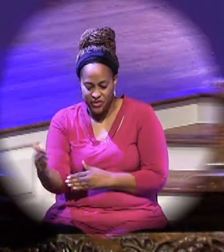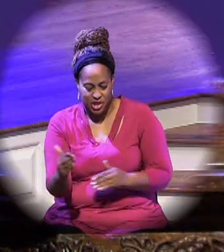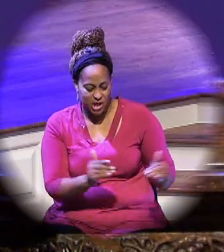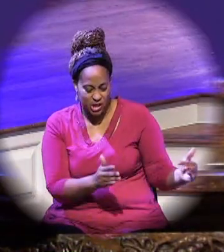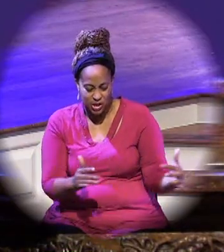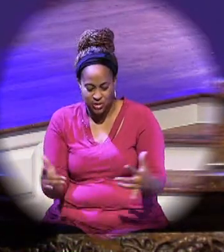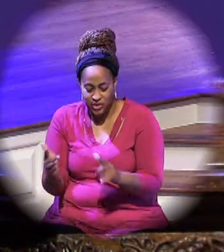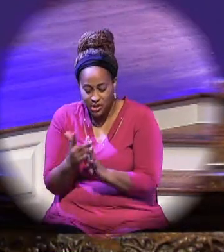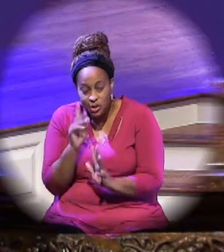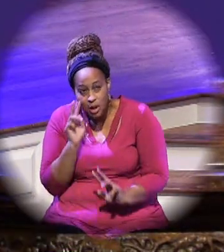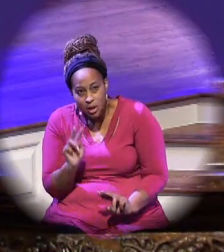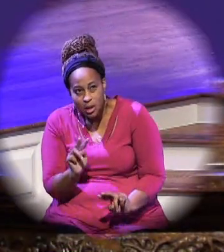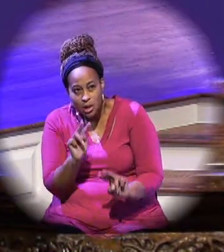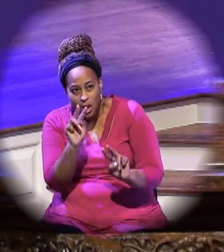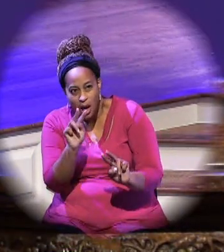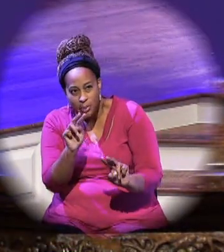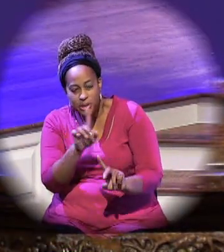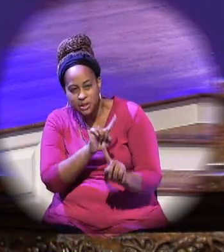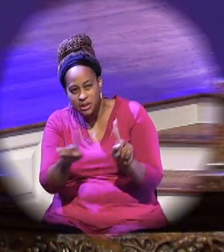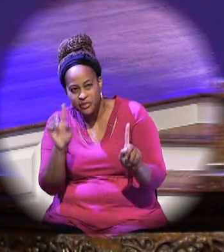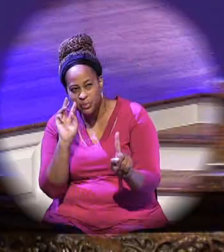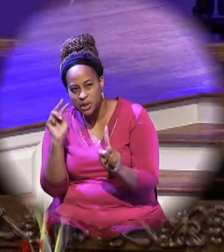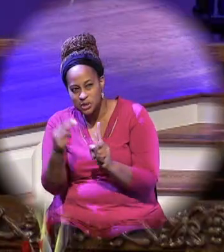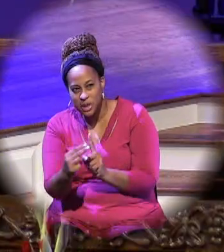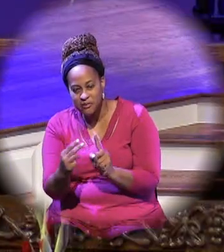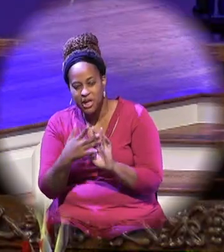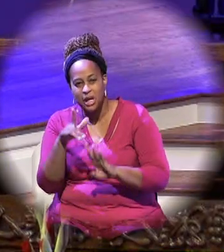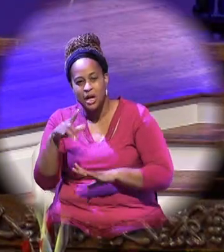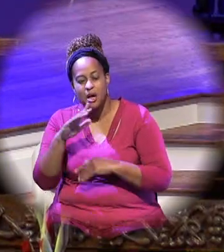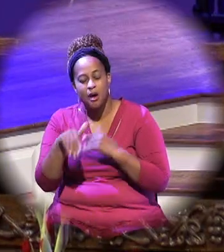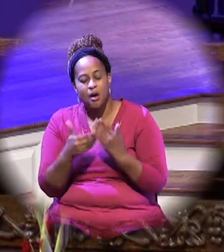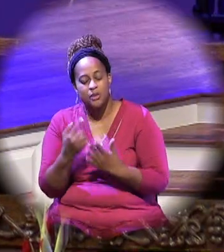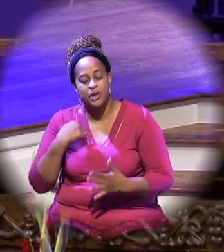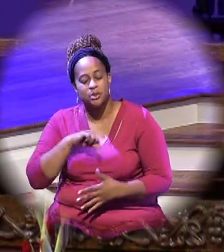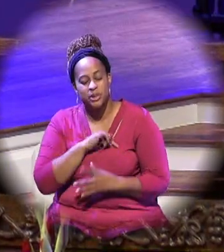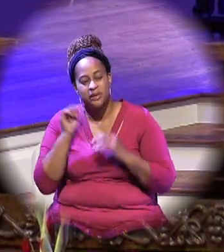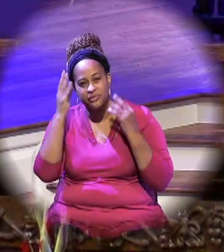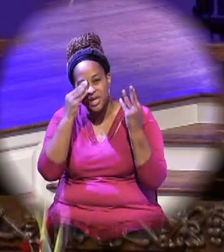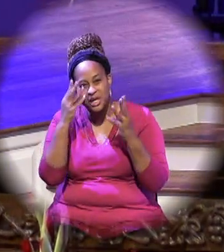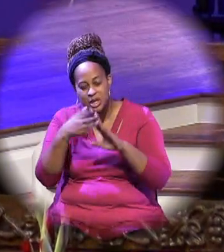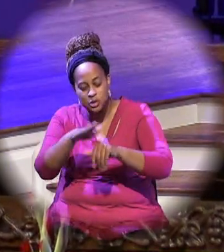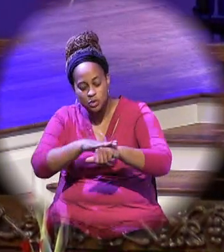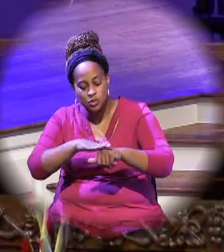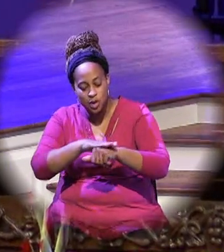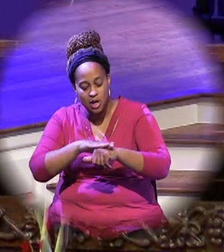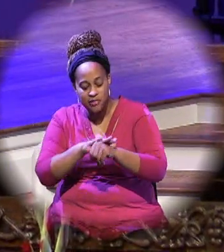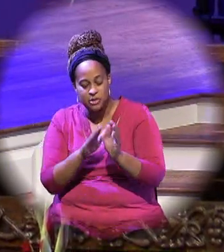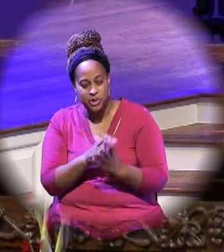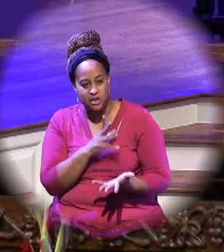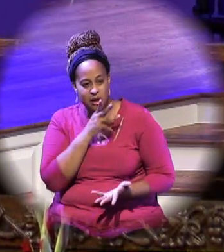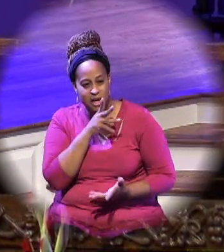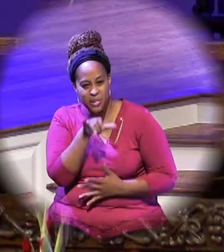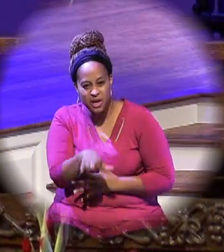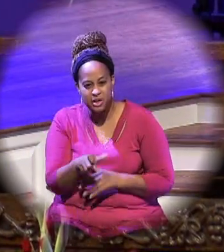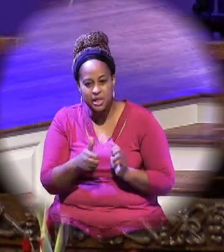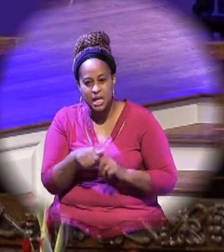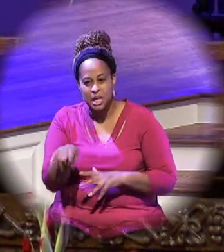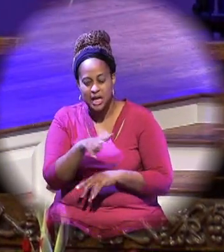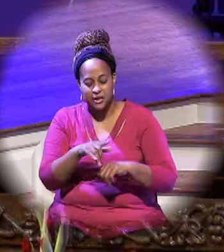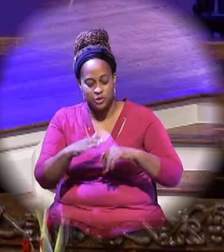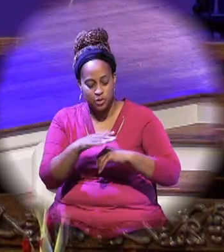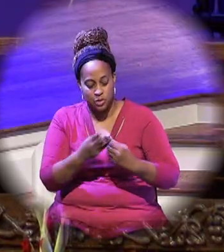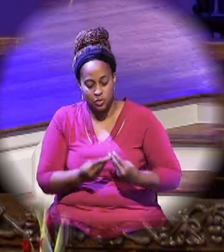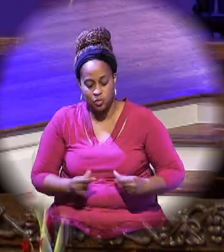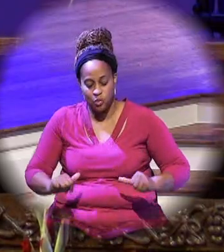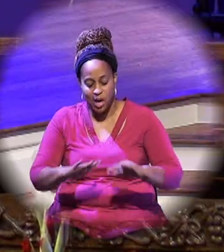look up. It really is a different perspective to think. All that we think is really the surface. We even talk about that, don't we? Like ground level. It's